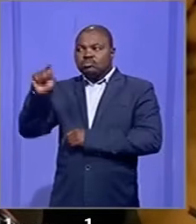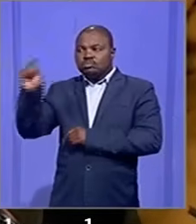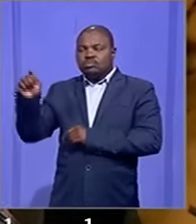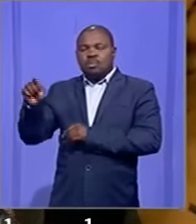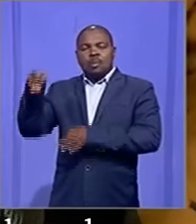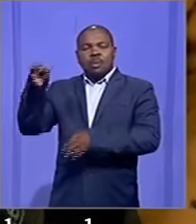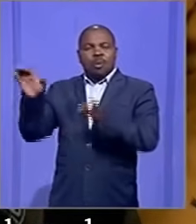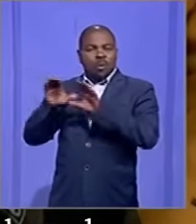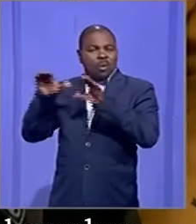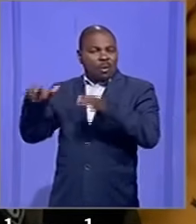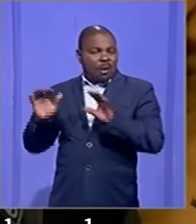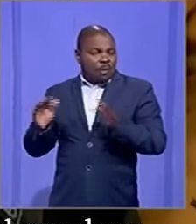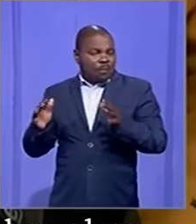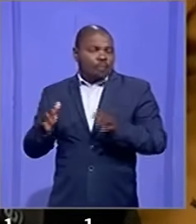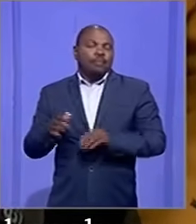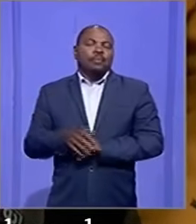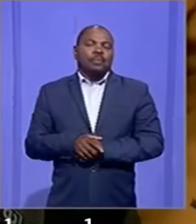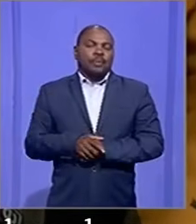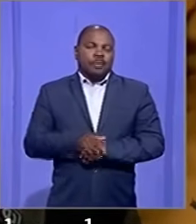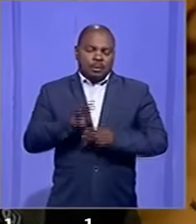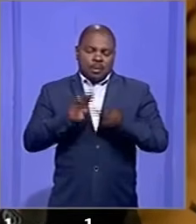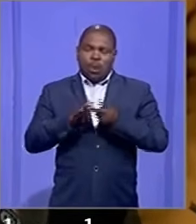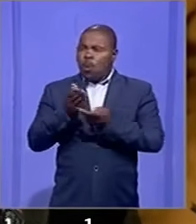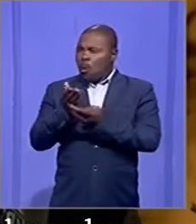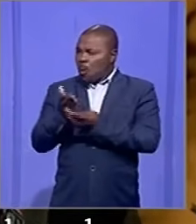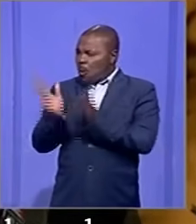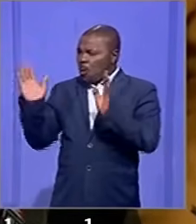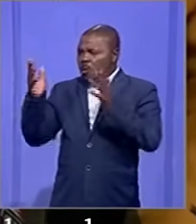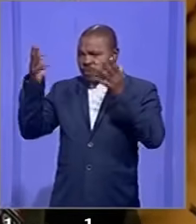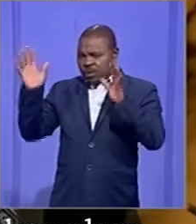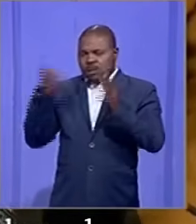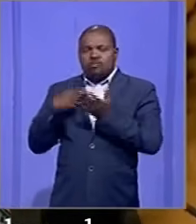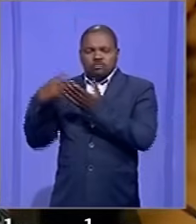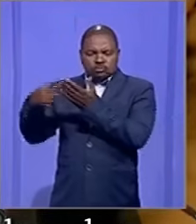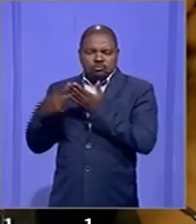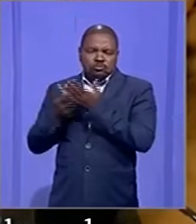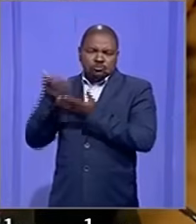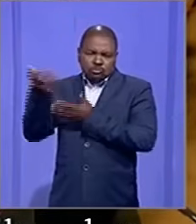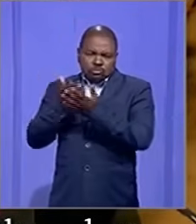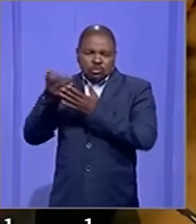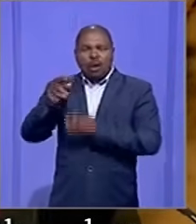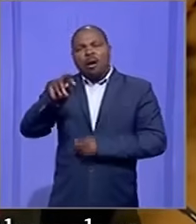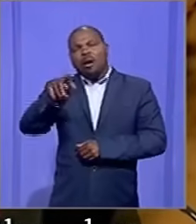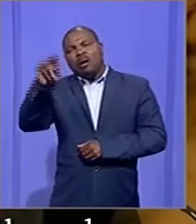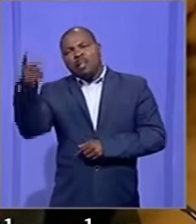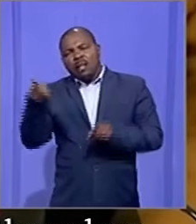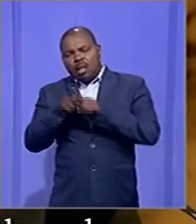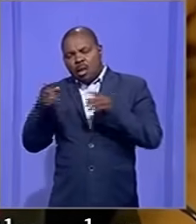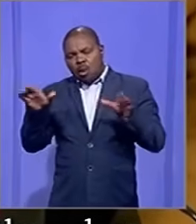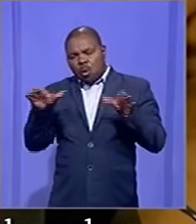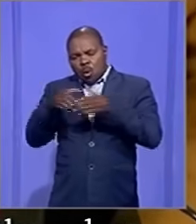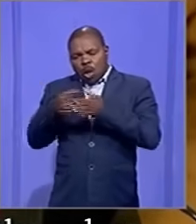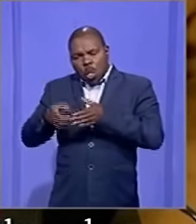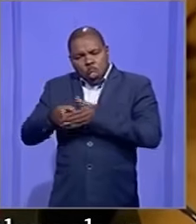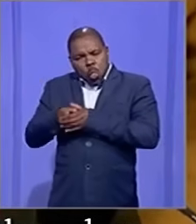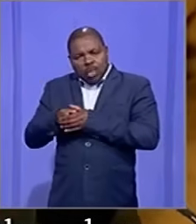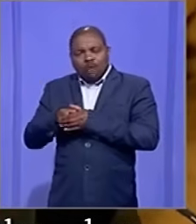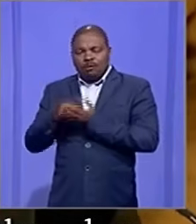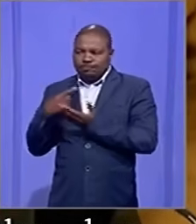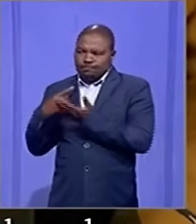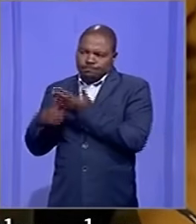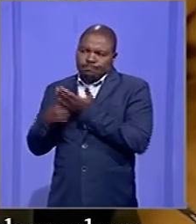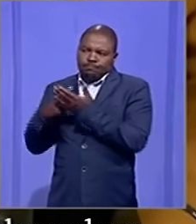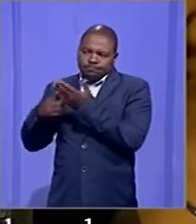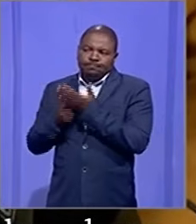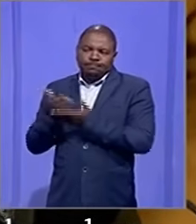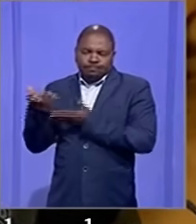parties. And we have engaged with everybody, and we're still talking to even others, even smaller parties,